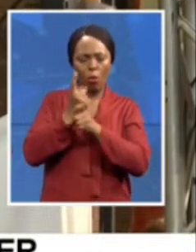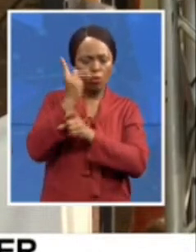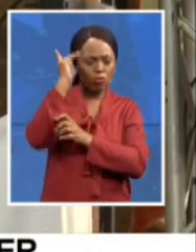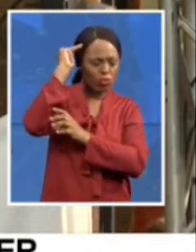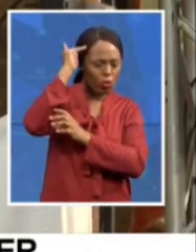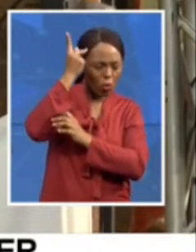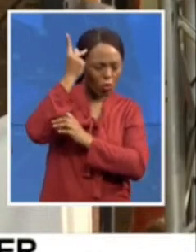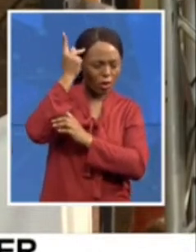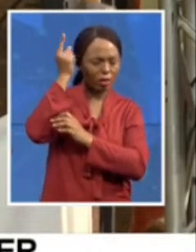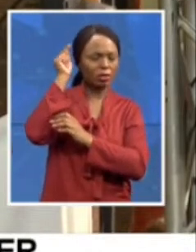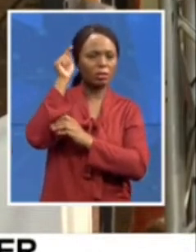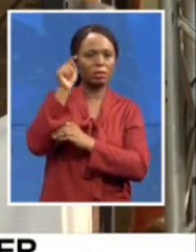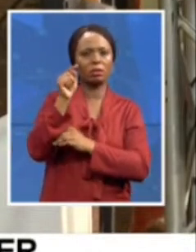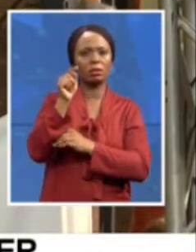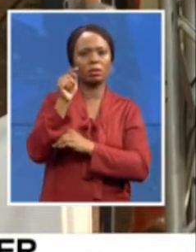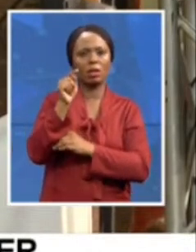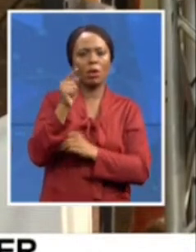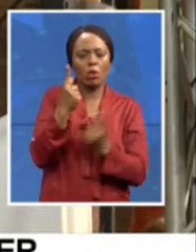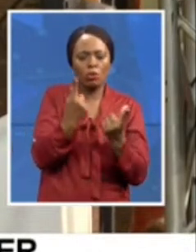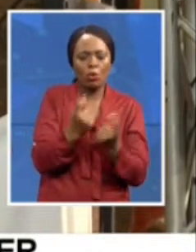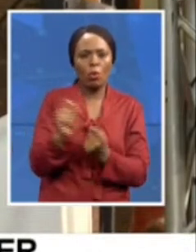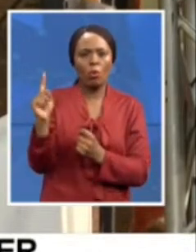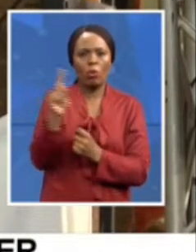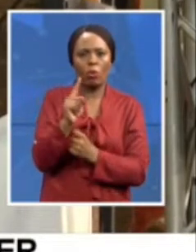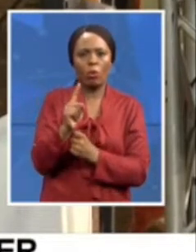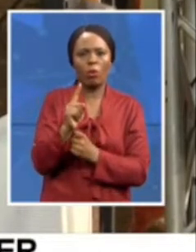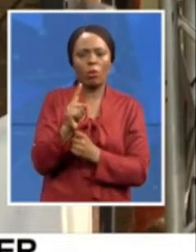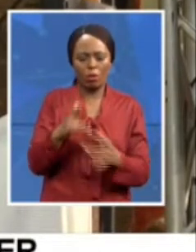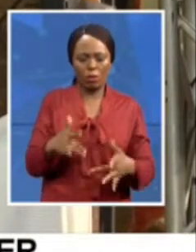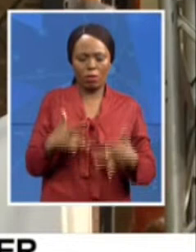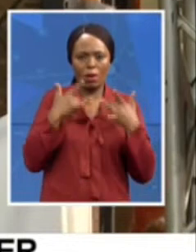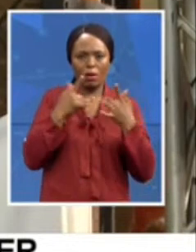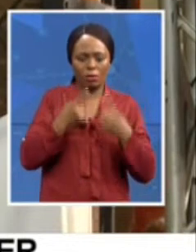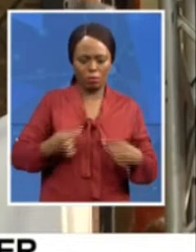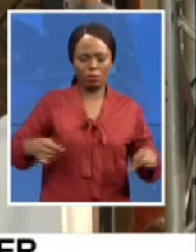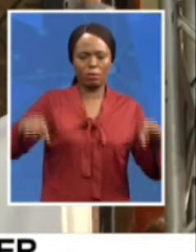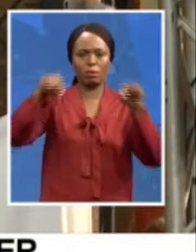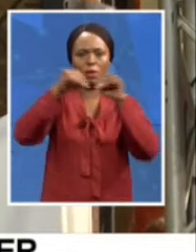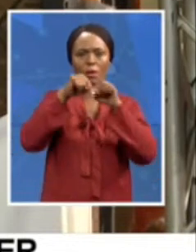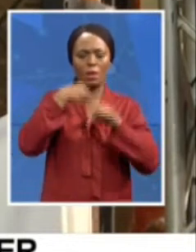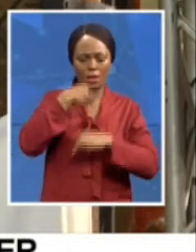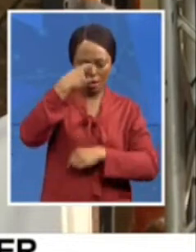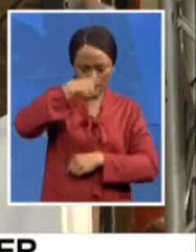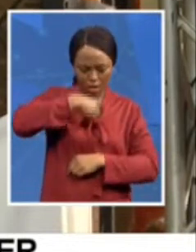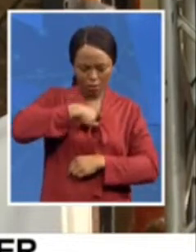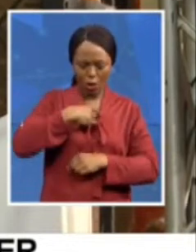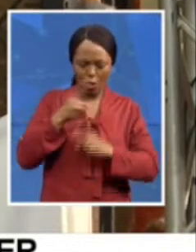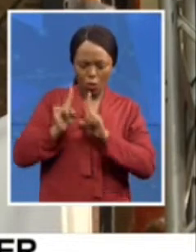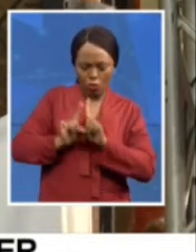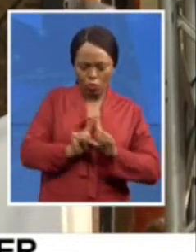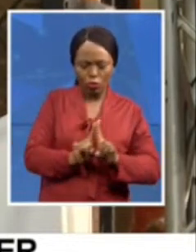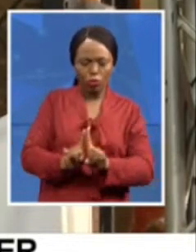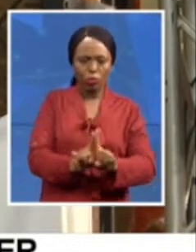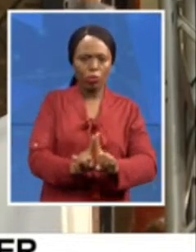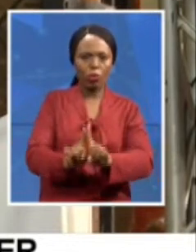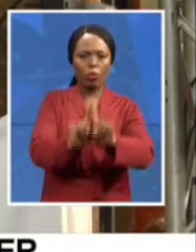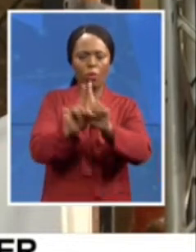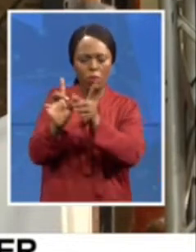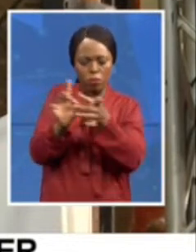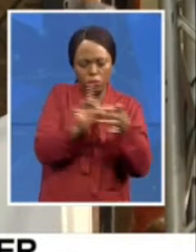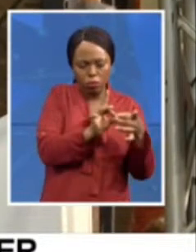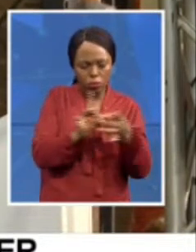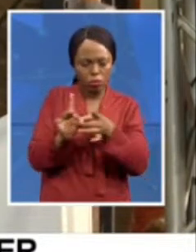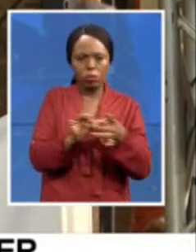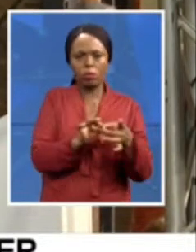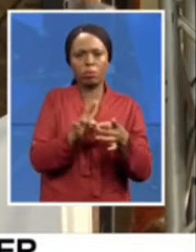grieve. For wander too close and a bright stalk scorches, a mighty tree casts shade,